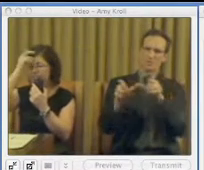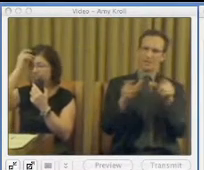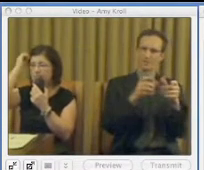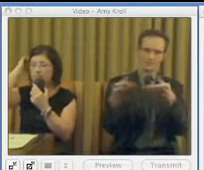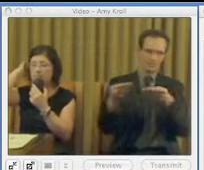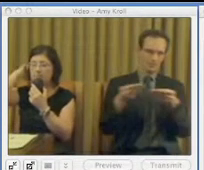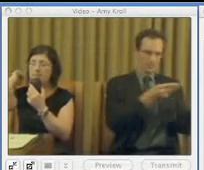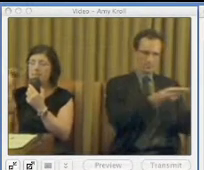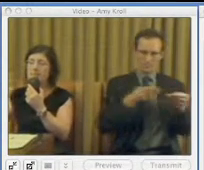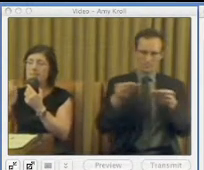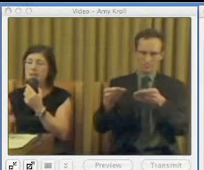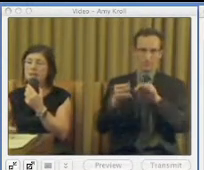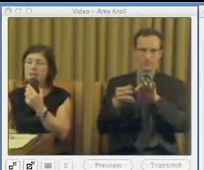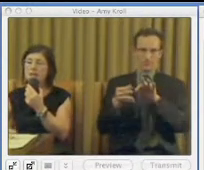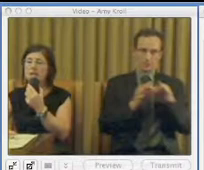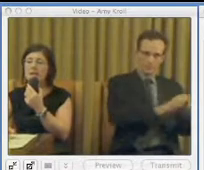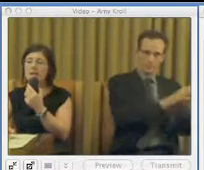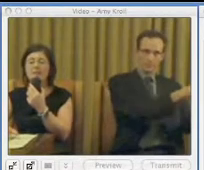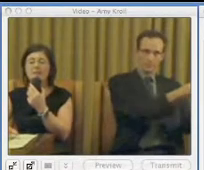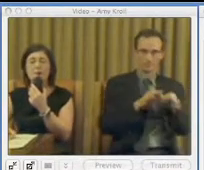being used.